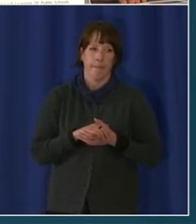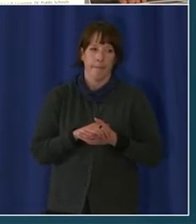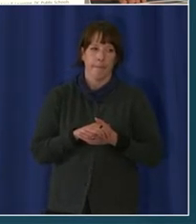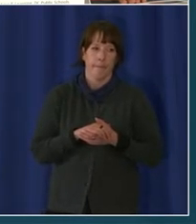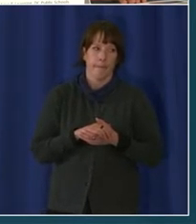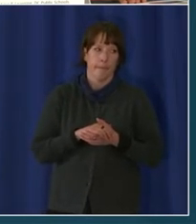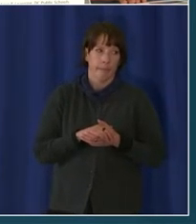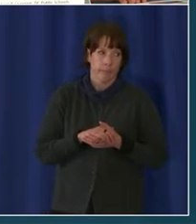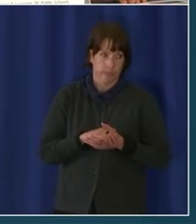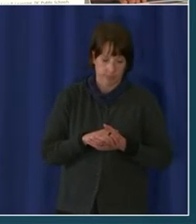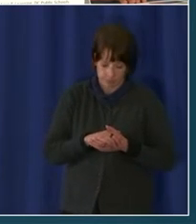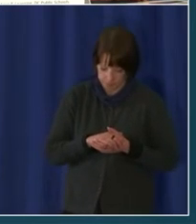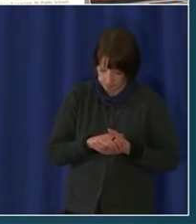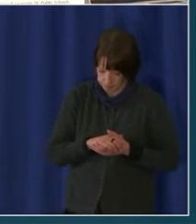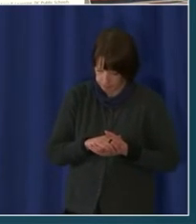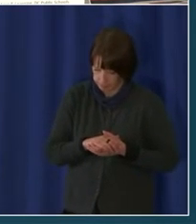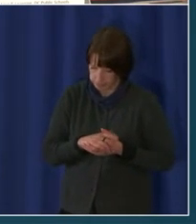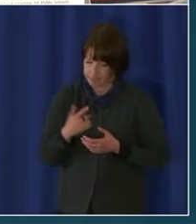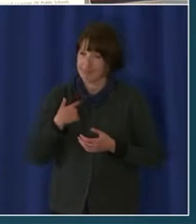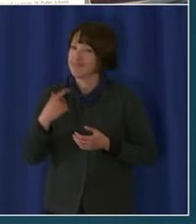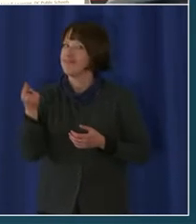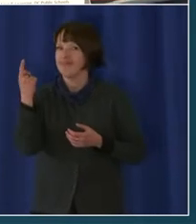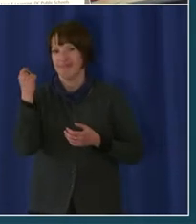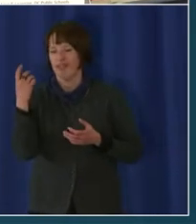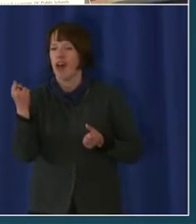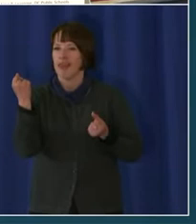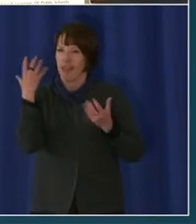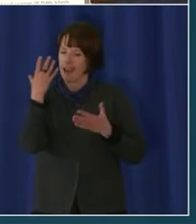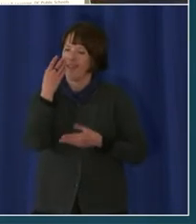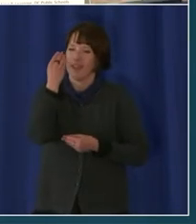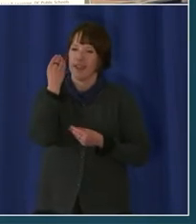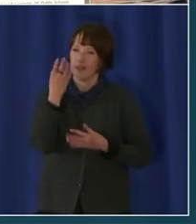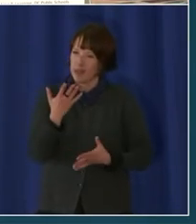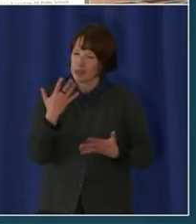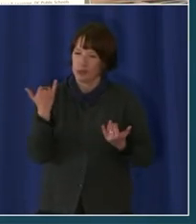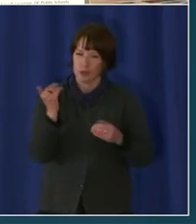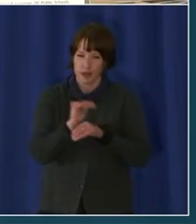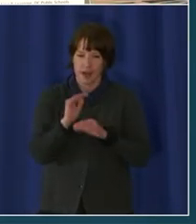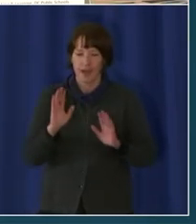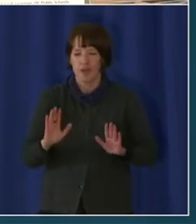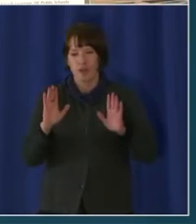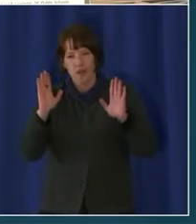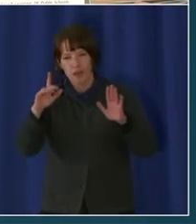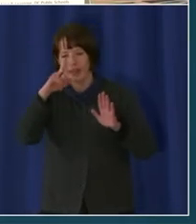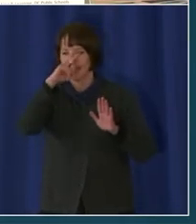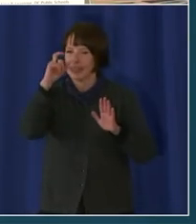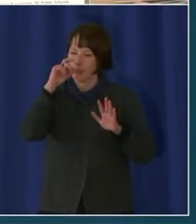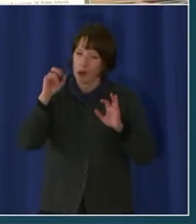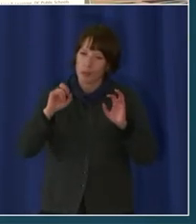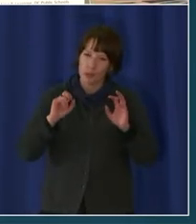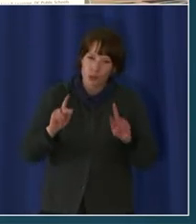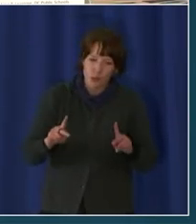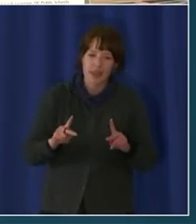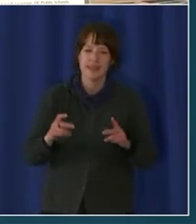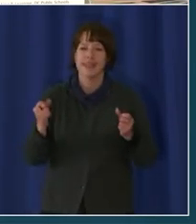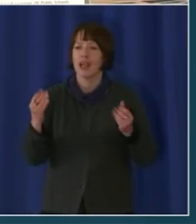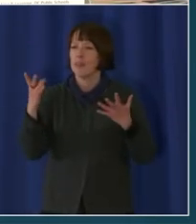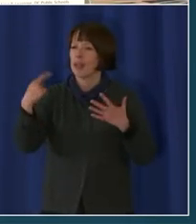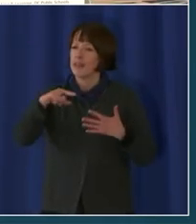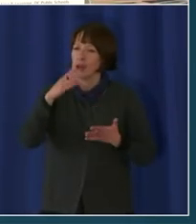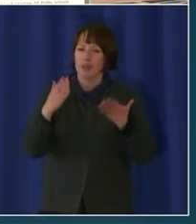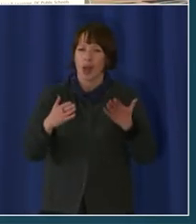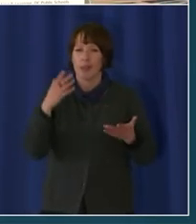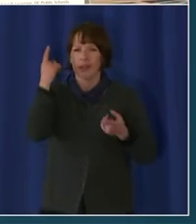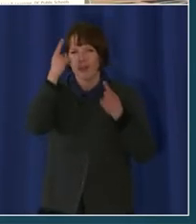So we've given a ton of information tonight about some great summer opportunities, and many of you